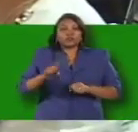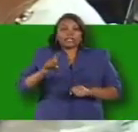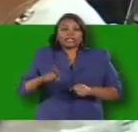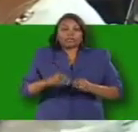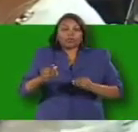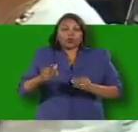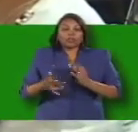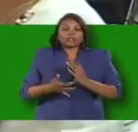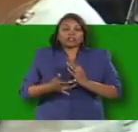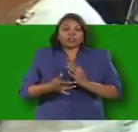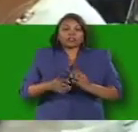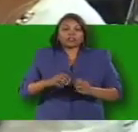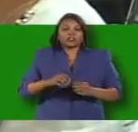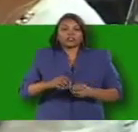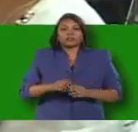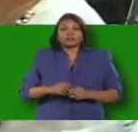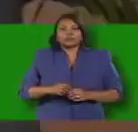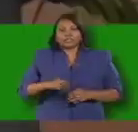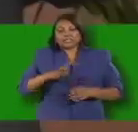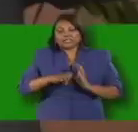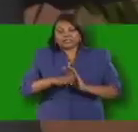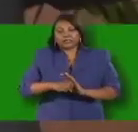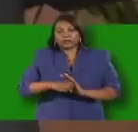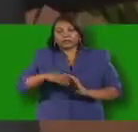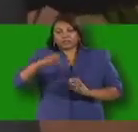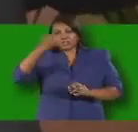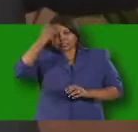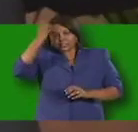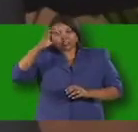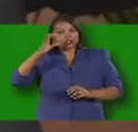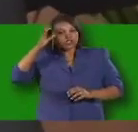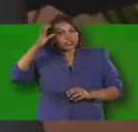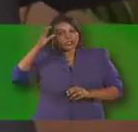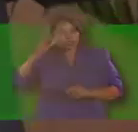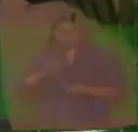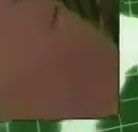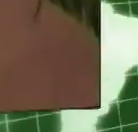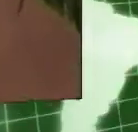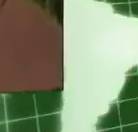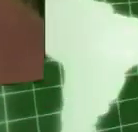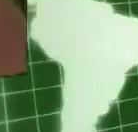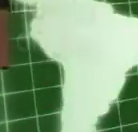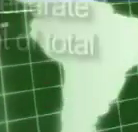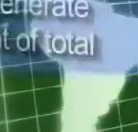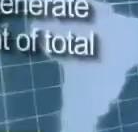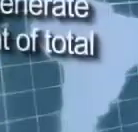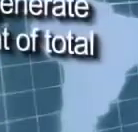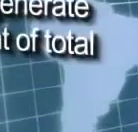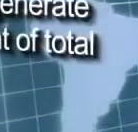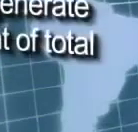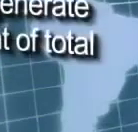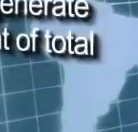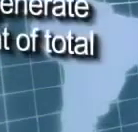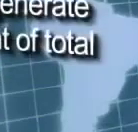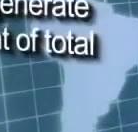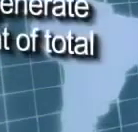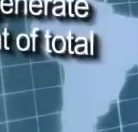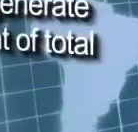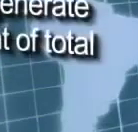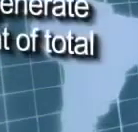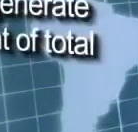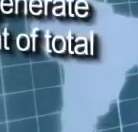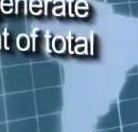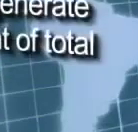of China and India. Fossil fuel emissions are tracking surface warming. In other words, the more we burn, the more we